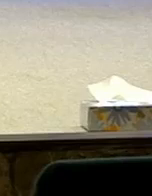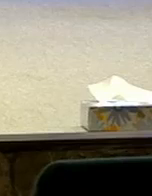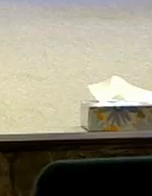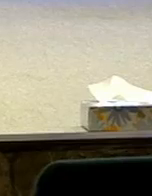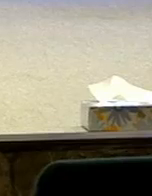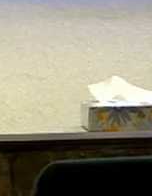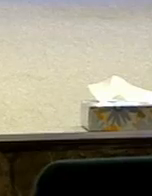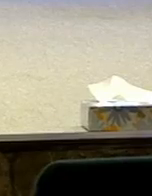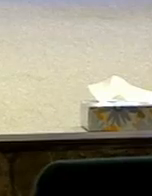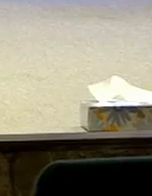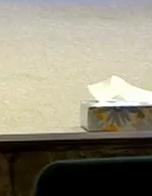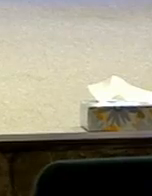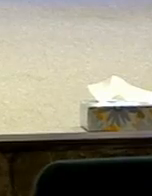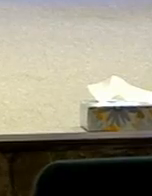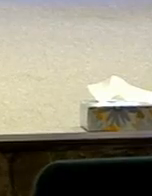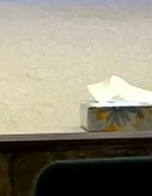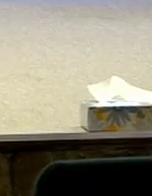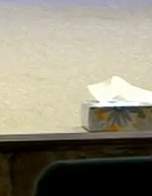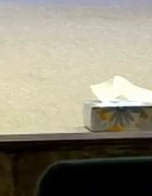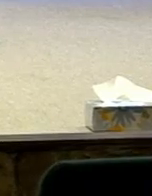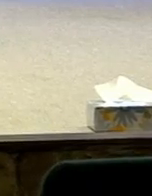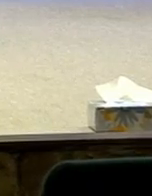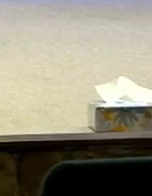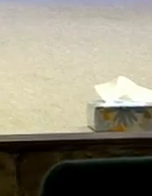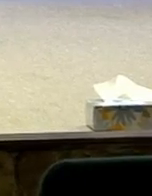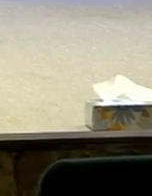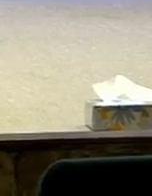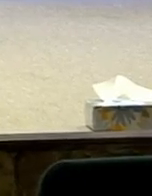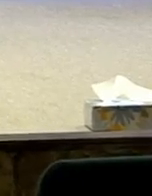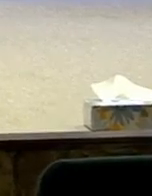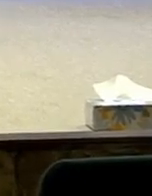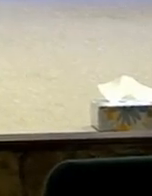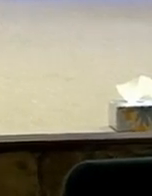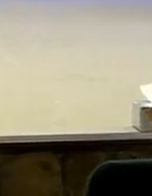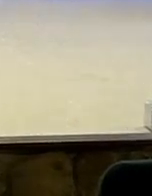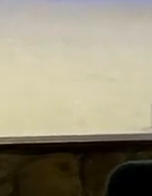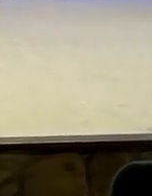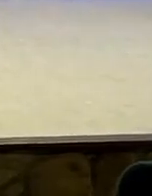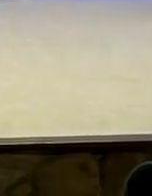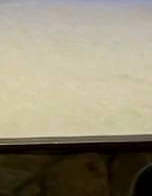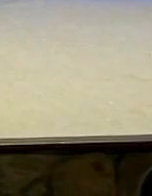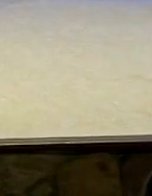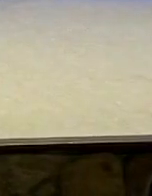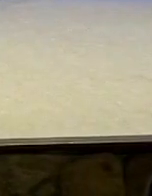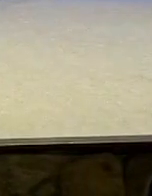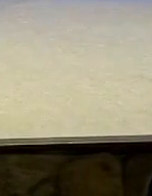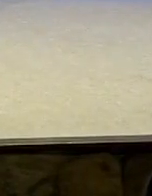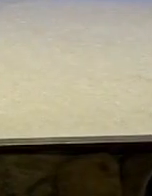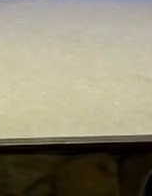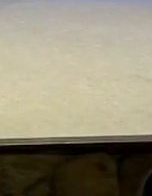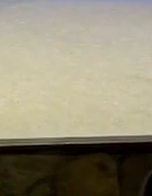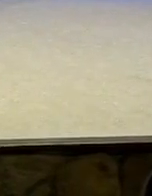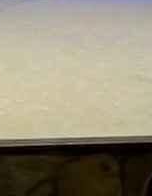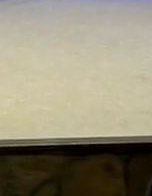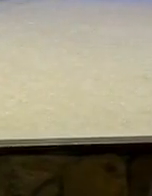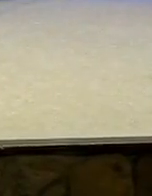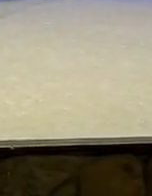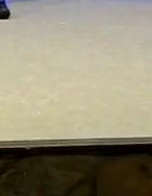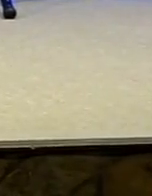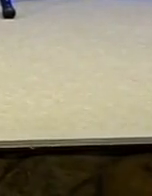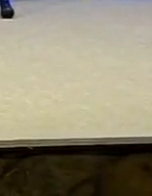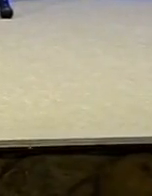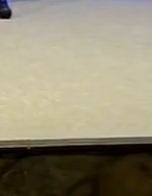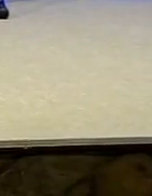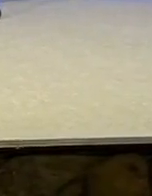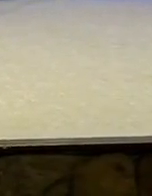of the Spirit that he wants to in my life. Amen. Well, I'm thankful Vicki's going to minister to us a song today. And I wanted to say